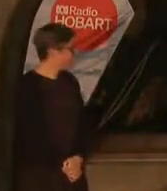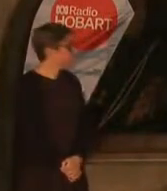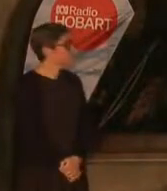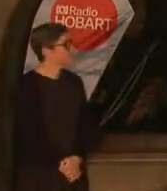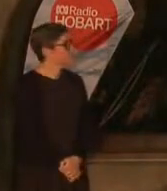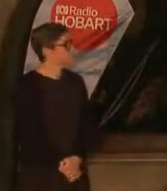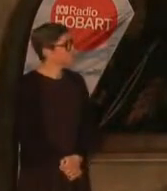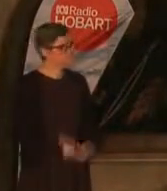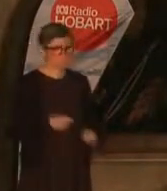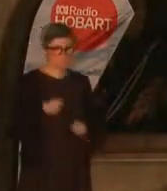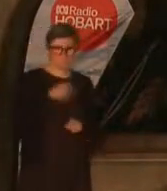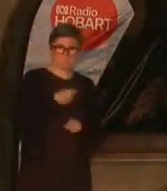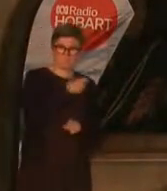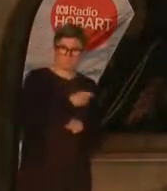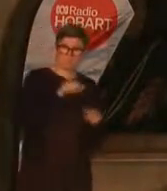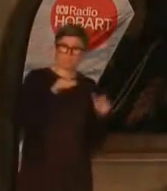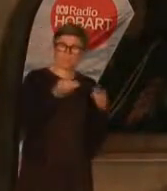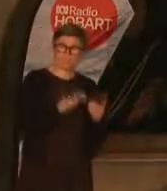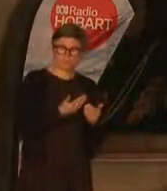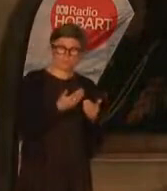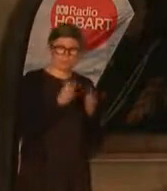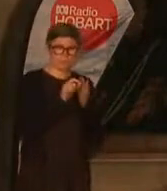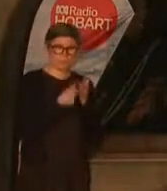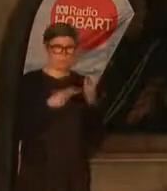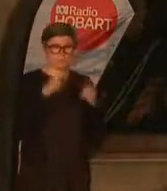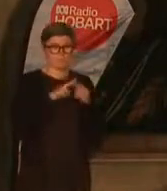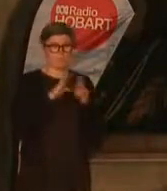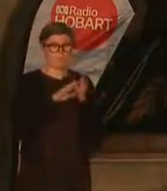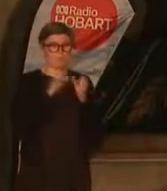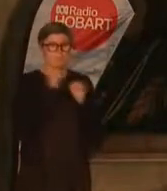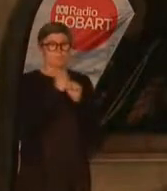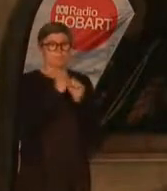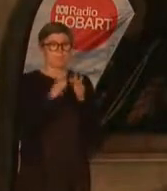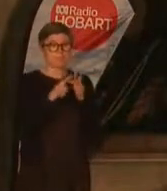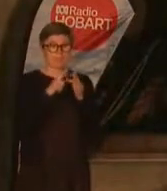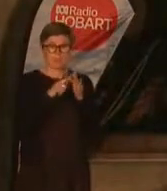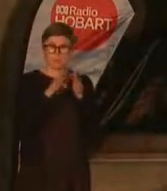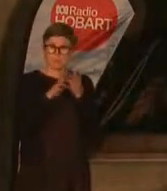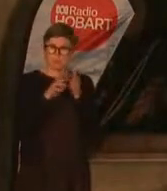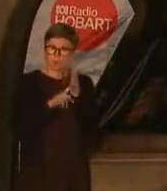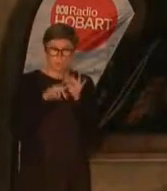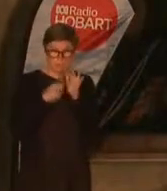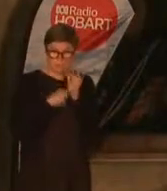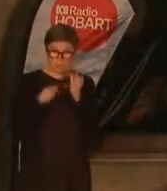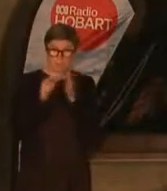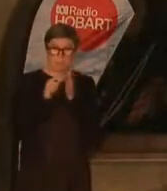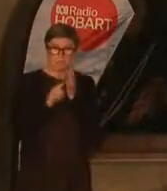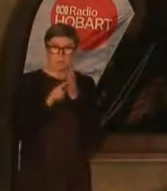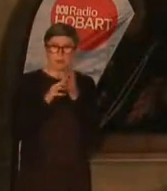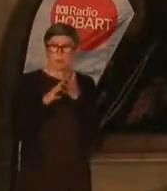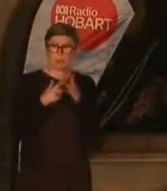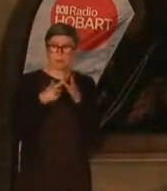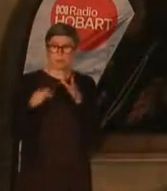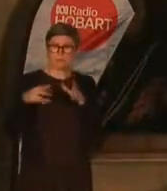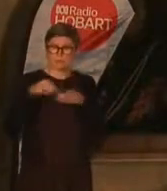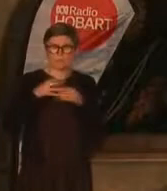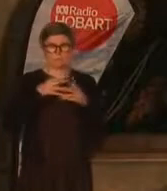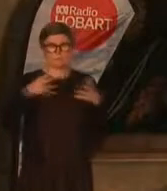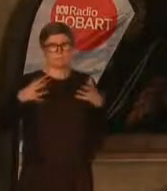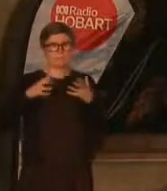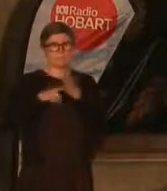Two people over, I'd like to introduce you to distinguished Professor Maggie Walter. She is Palawa, a member of the larger Briggs Tasmanian Aboriginal